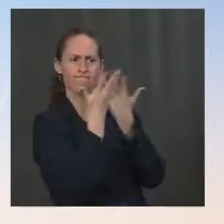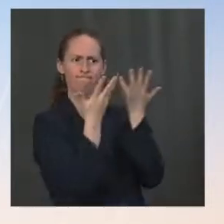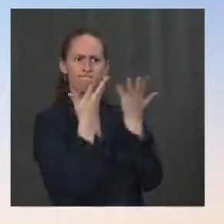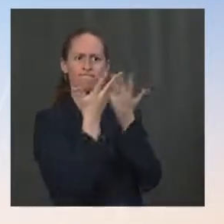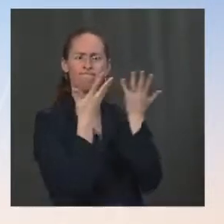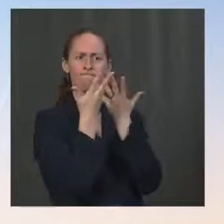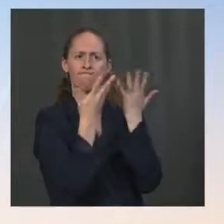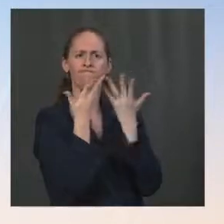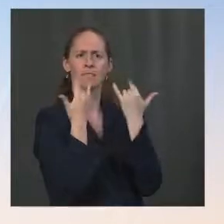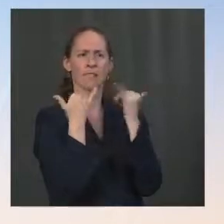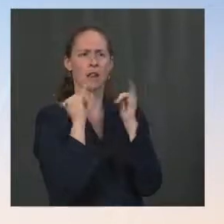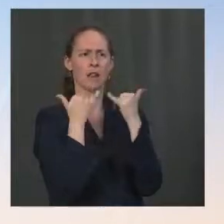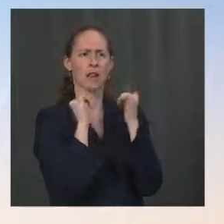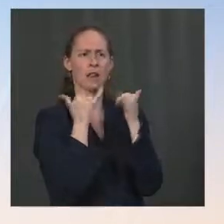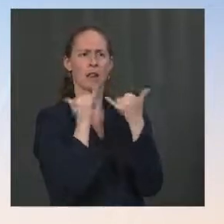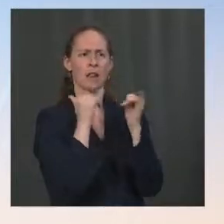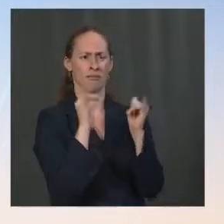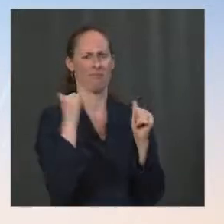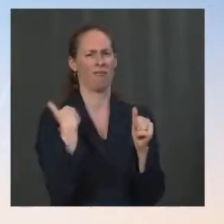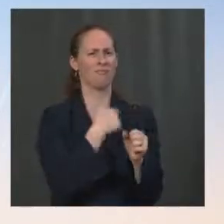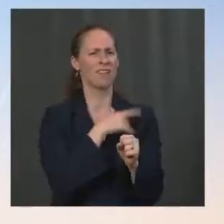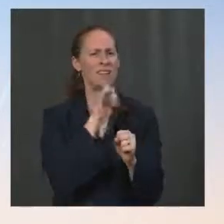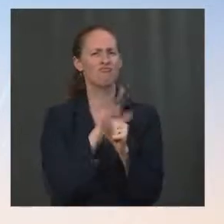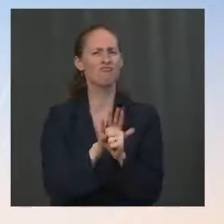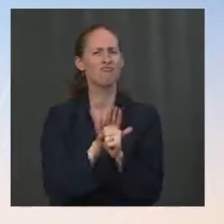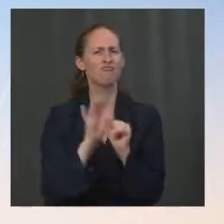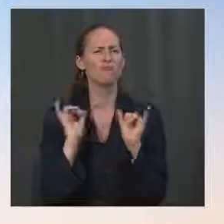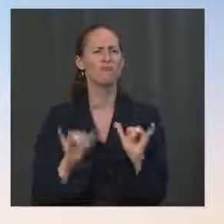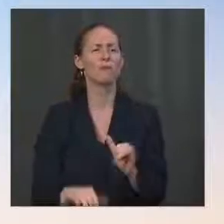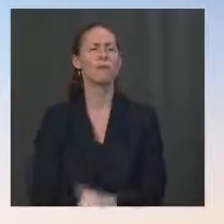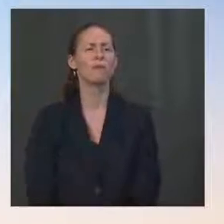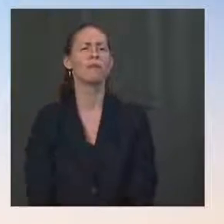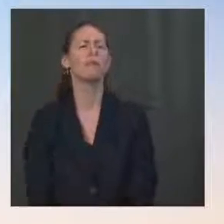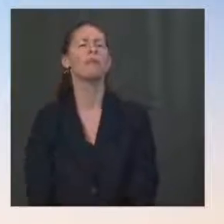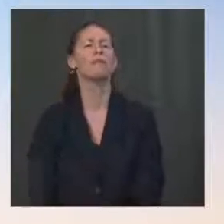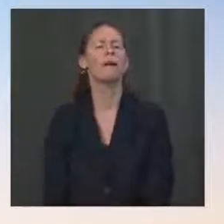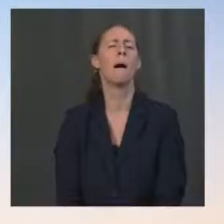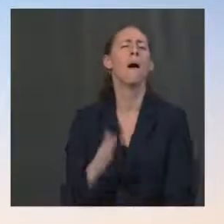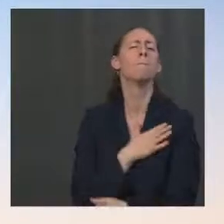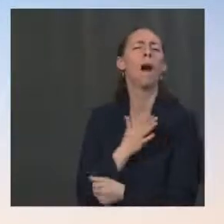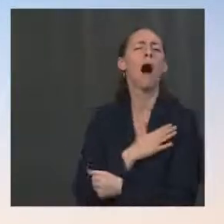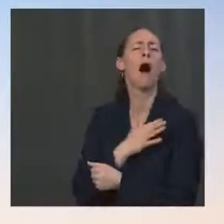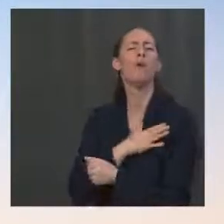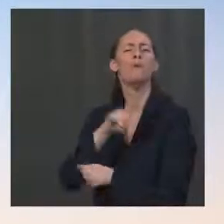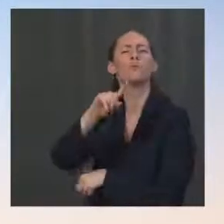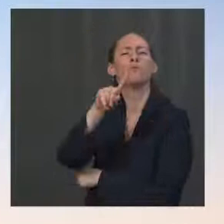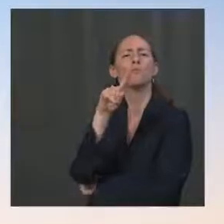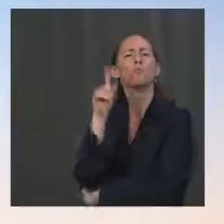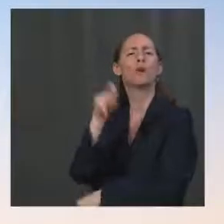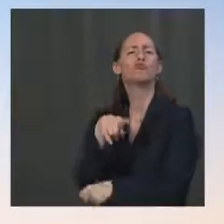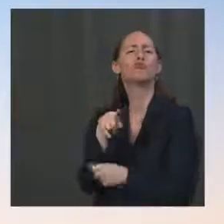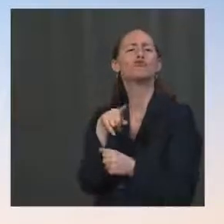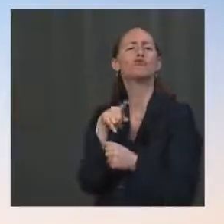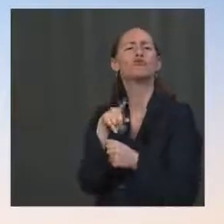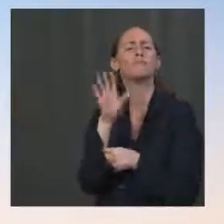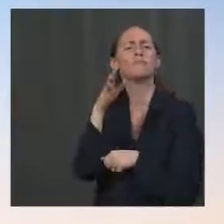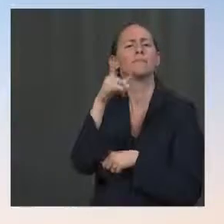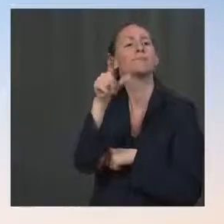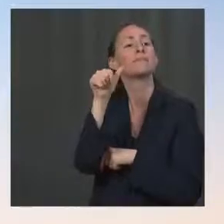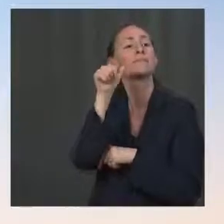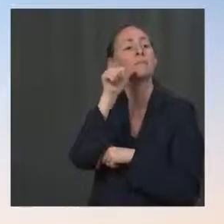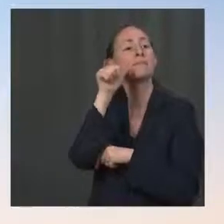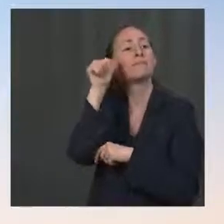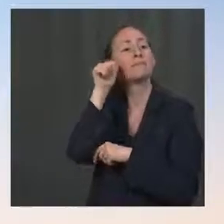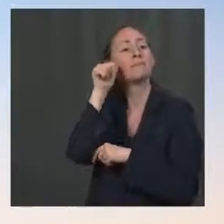to our commitment, I think. My second question on the topic is, yesterday the conservative transparency group Judicial Watch released Secret